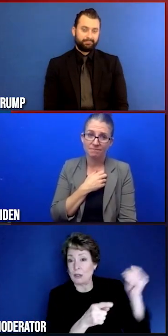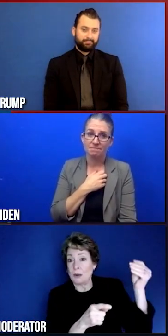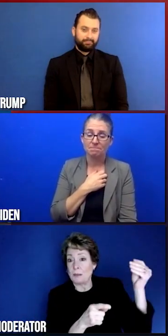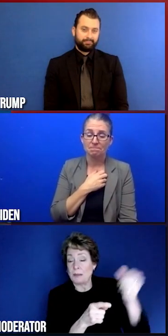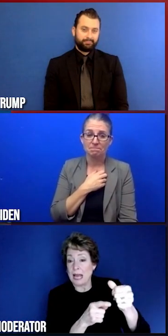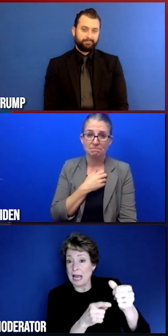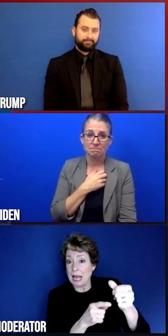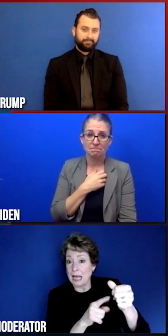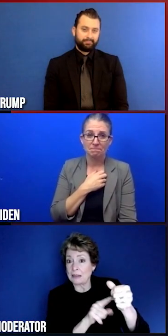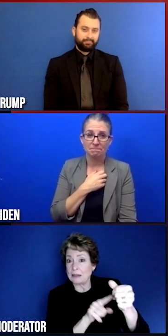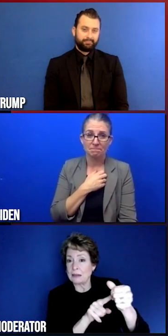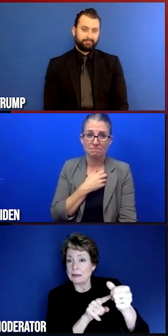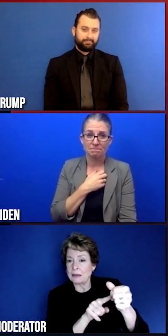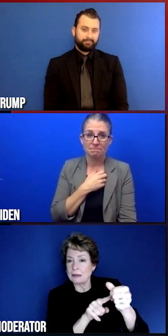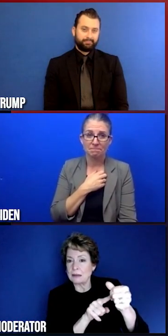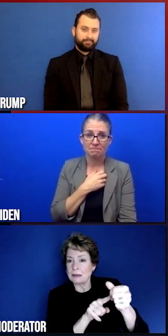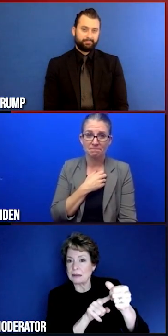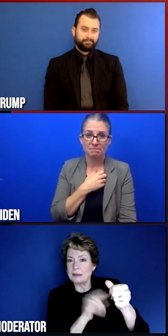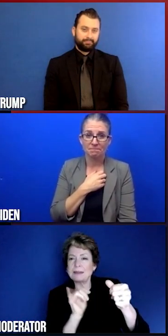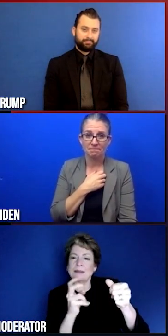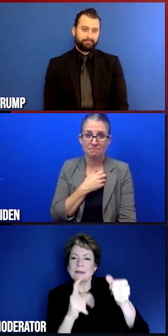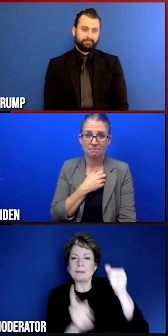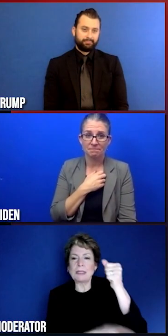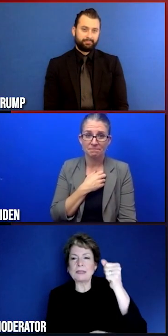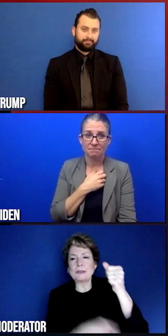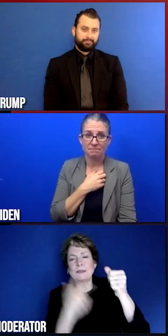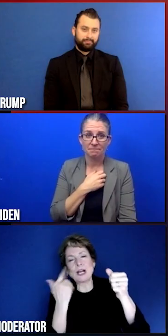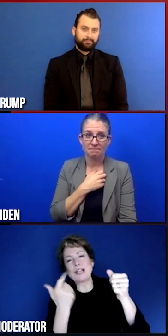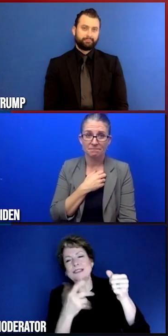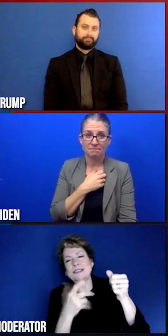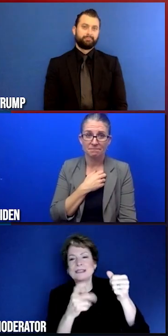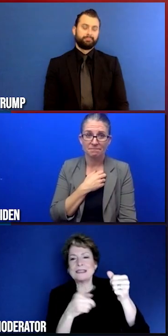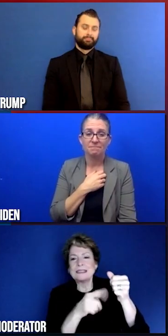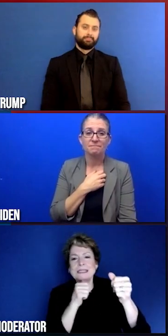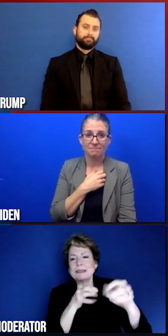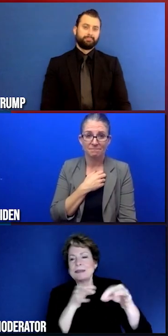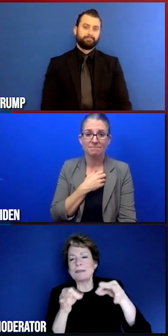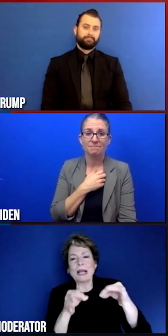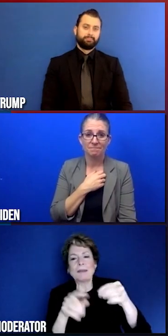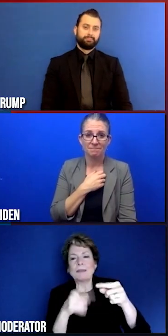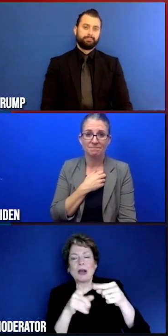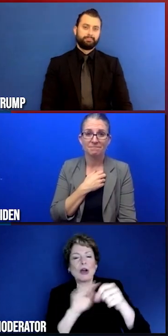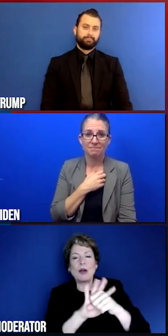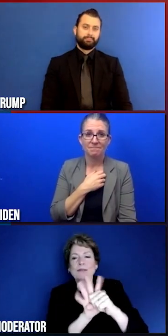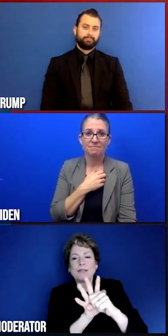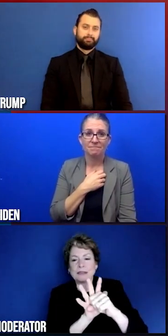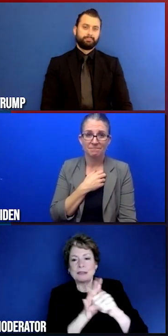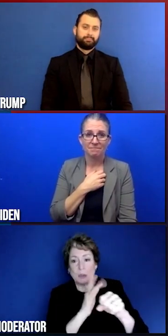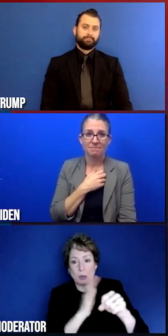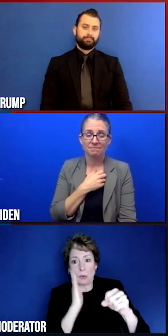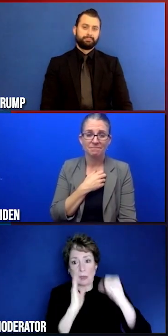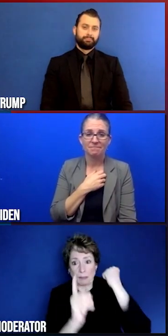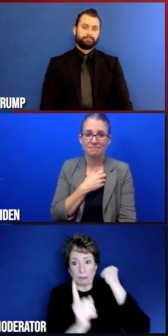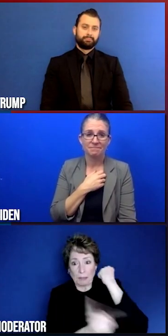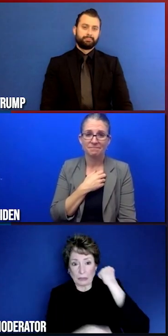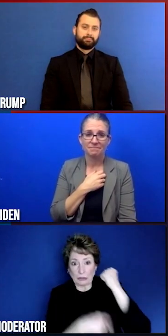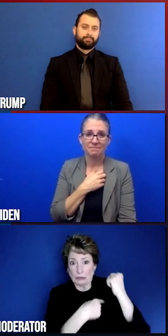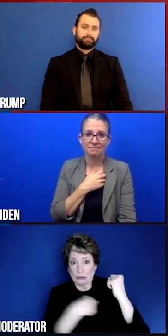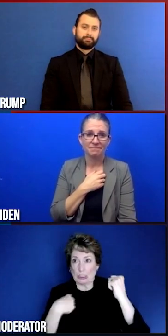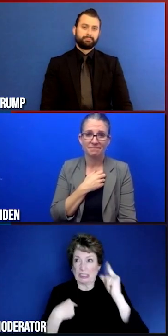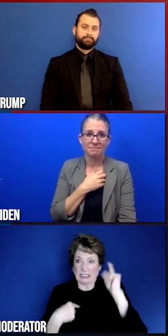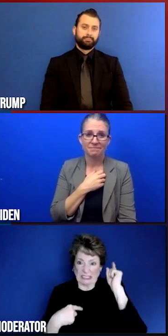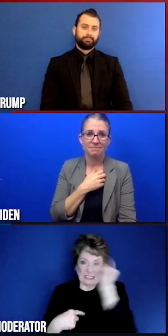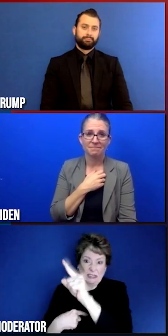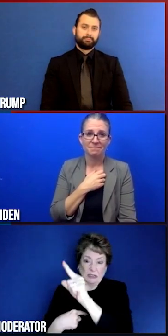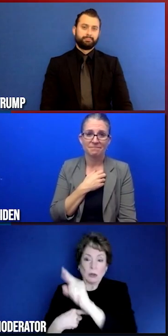regards to the coronavirus. If you were president, would you make China pay? And please be specific. What would that look like? What I'd make China do is play